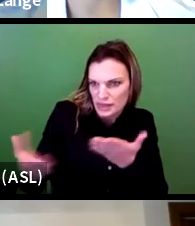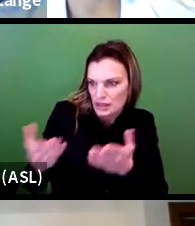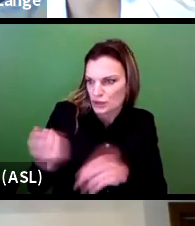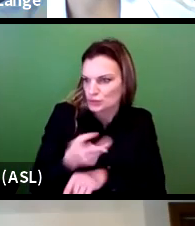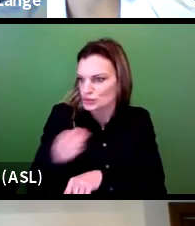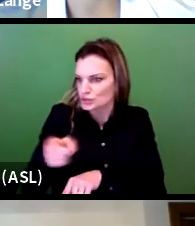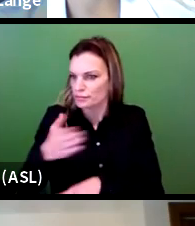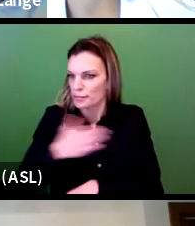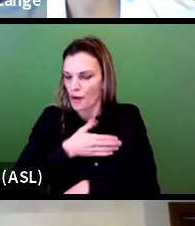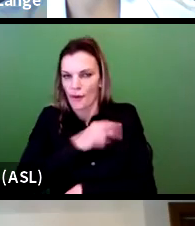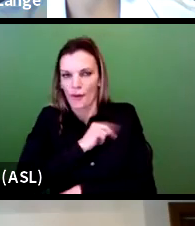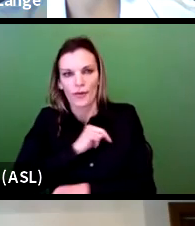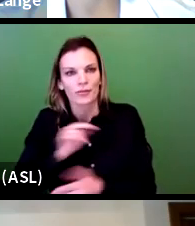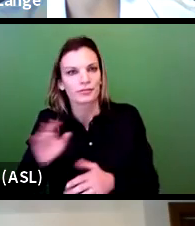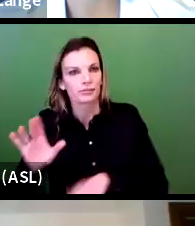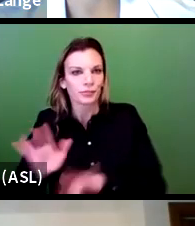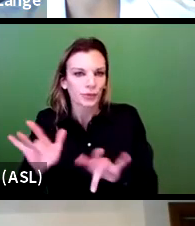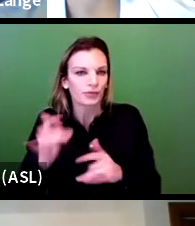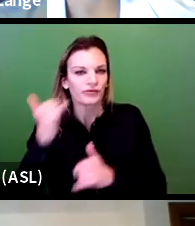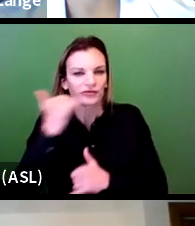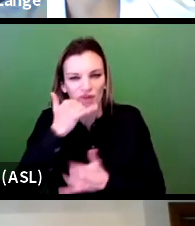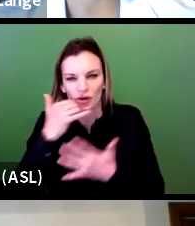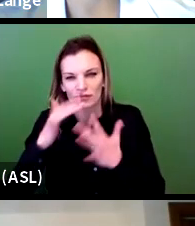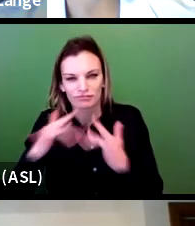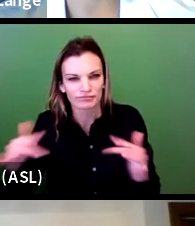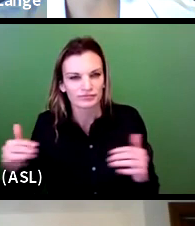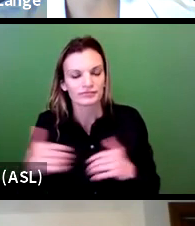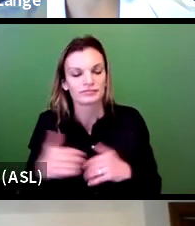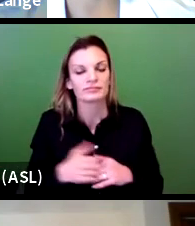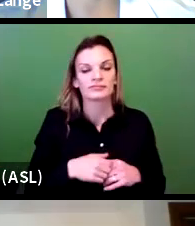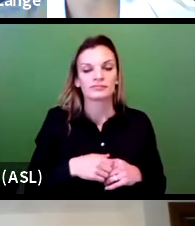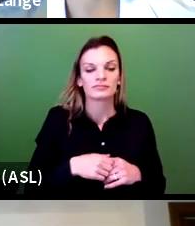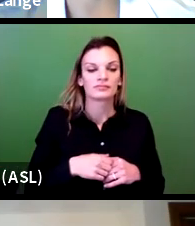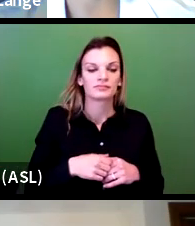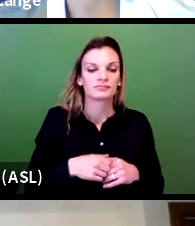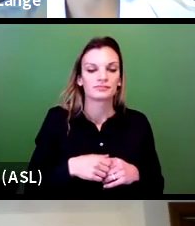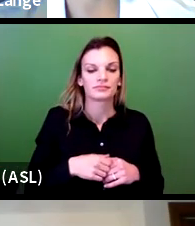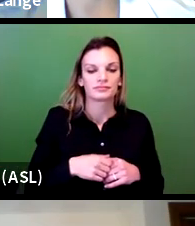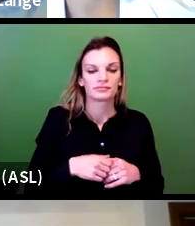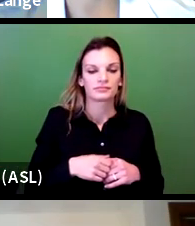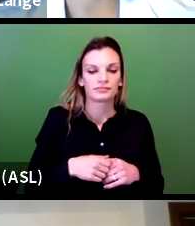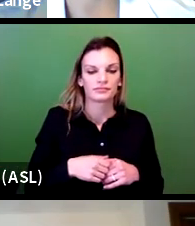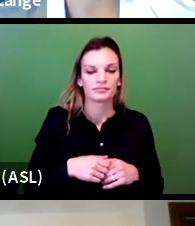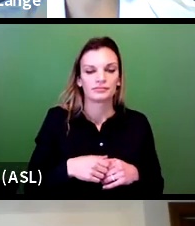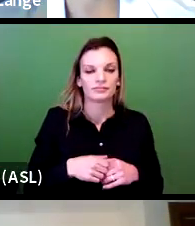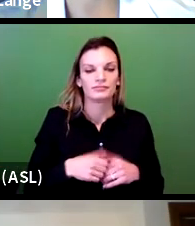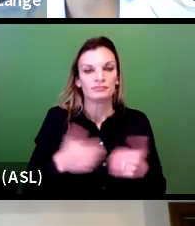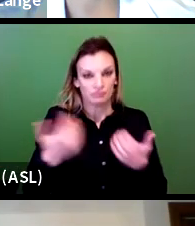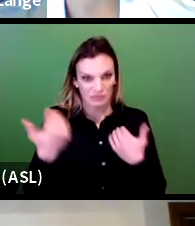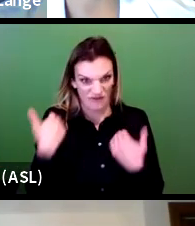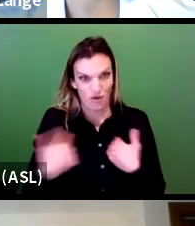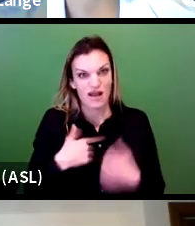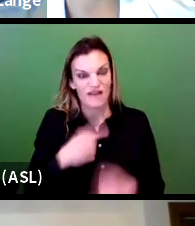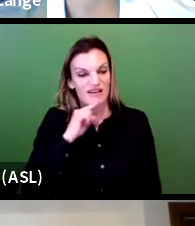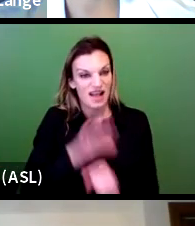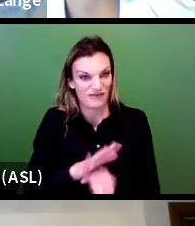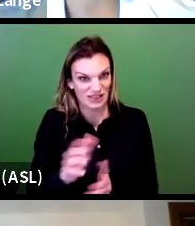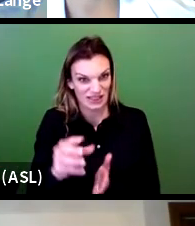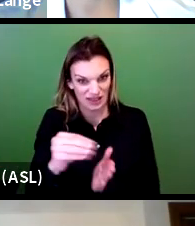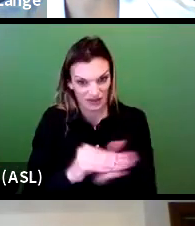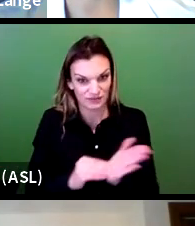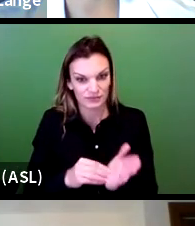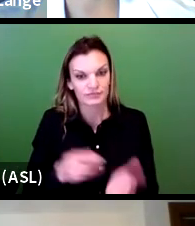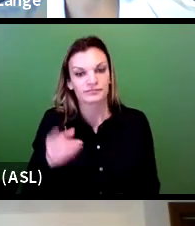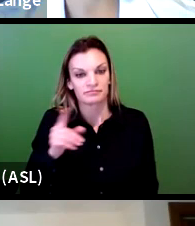provided for our clients, or our clients have actually provided, but at our request, affidavits, where you